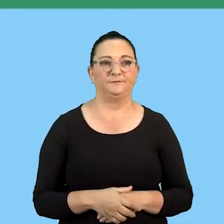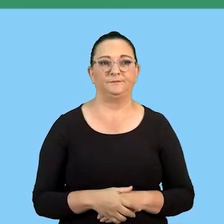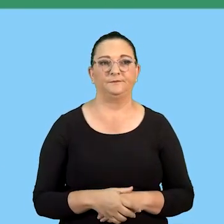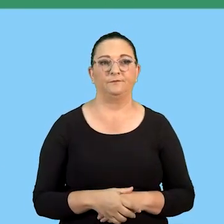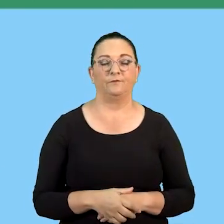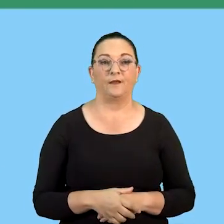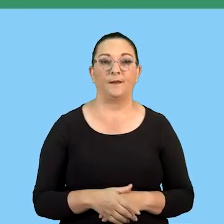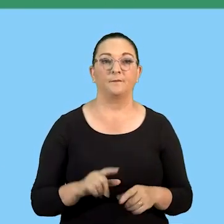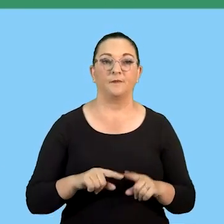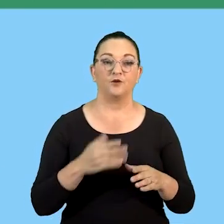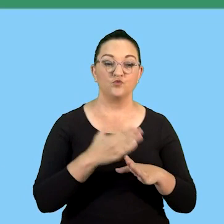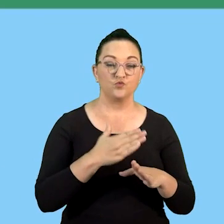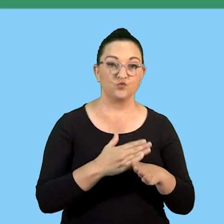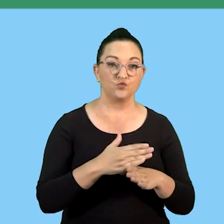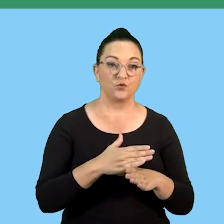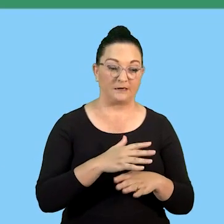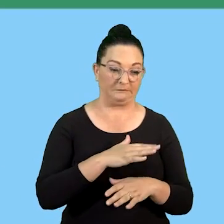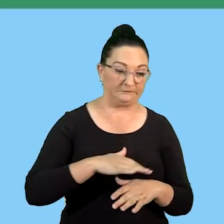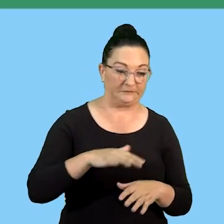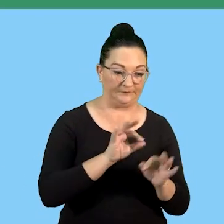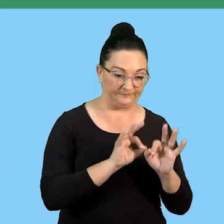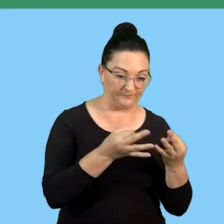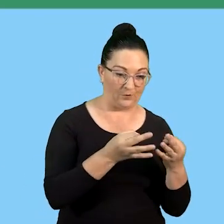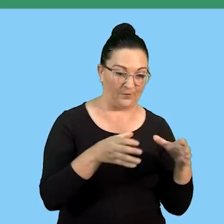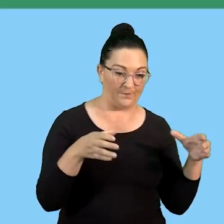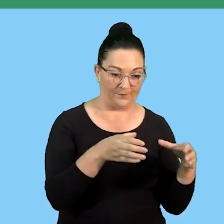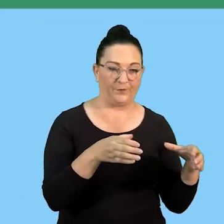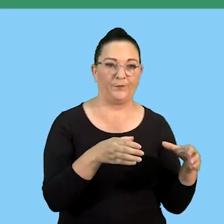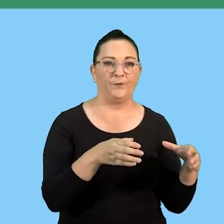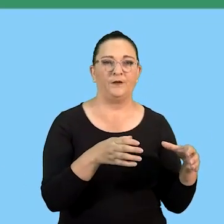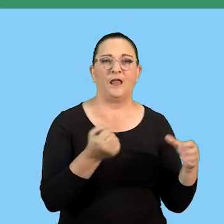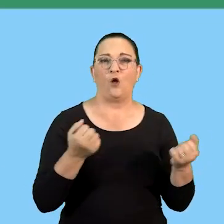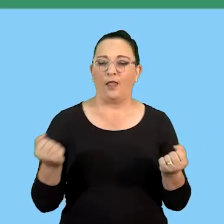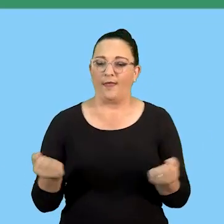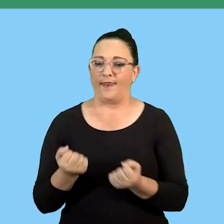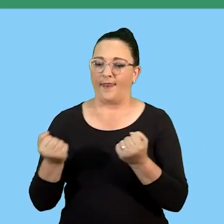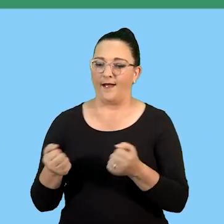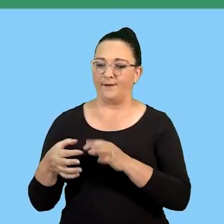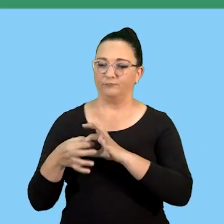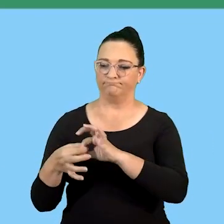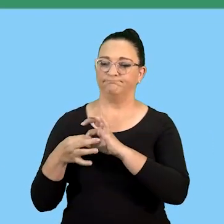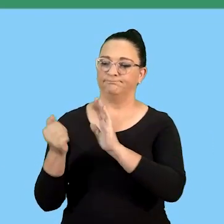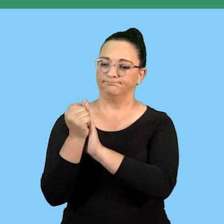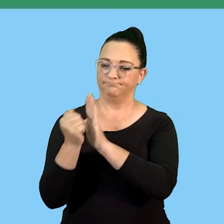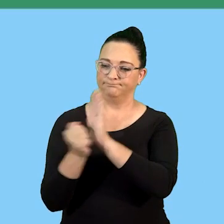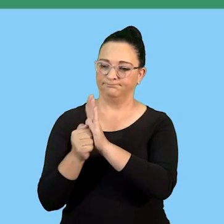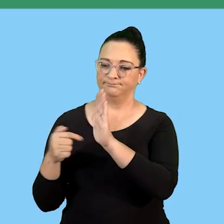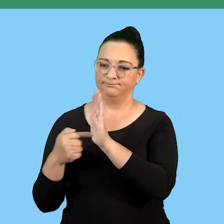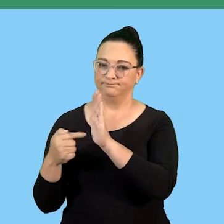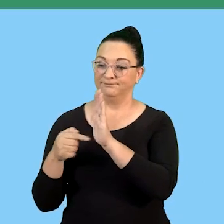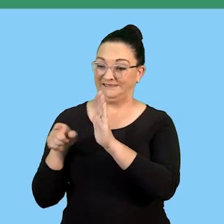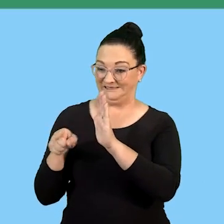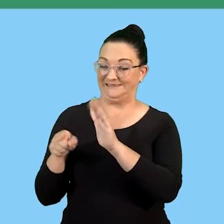forums were introduced by the Labor Relations Act. You might ask yourself, what is that? Right, this is a